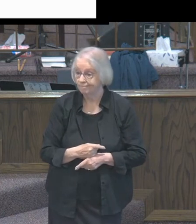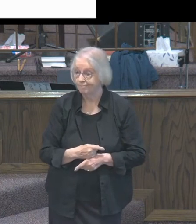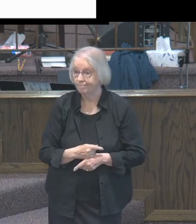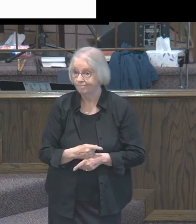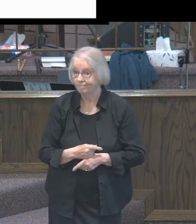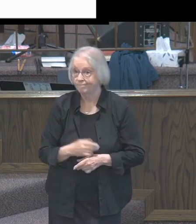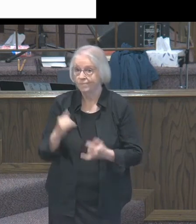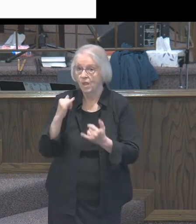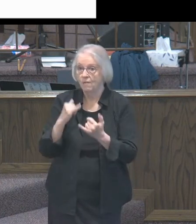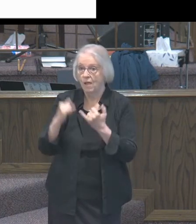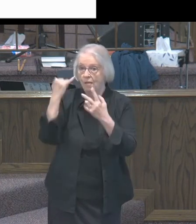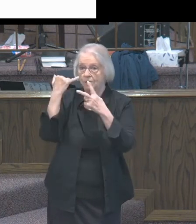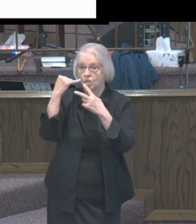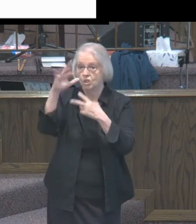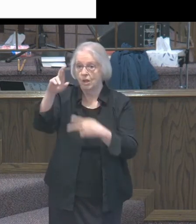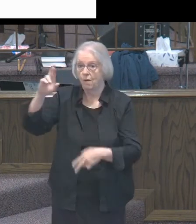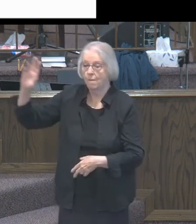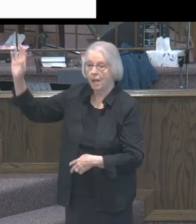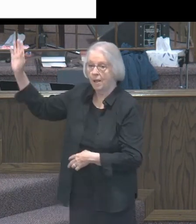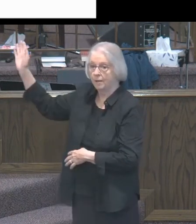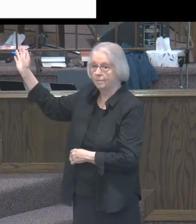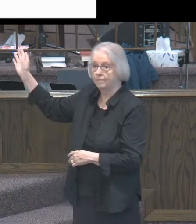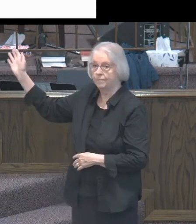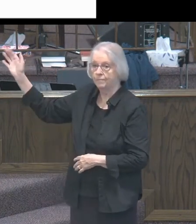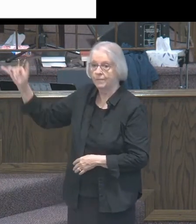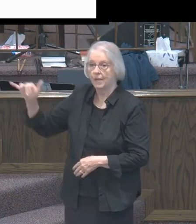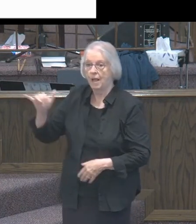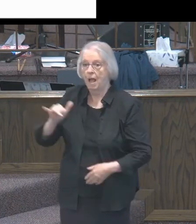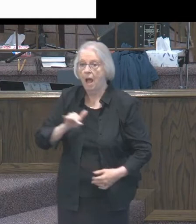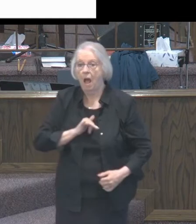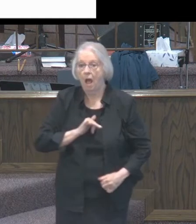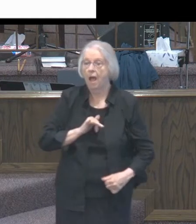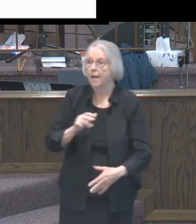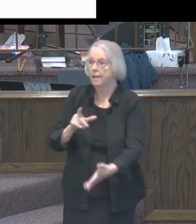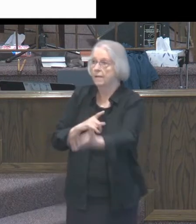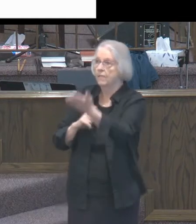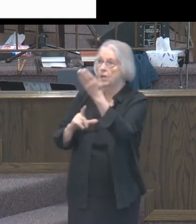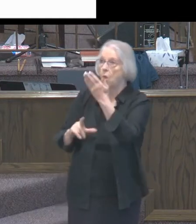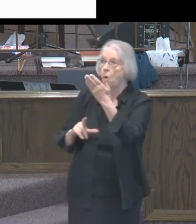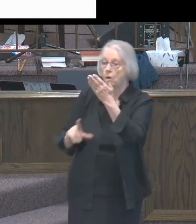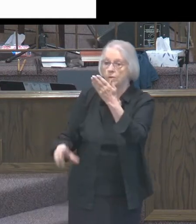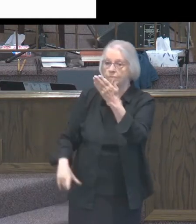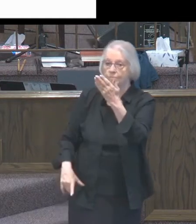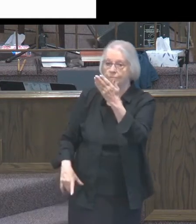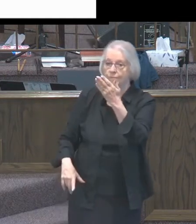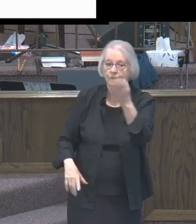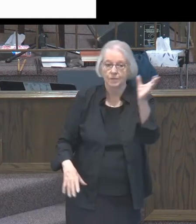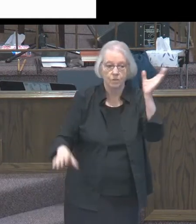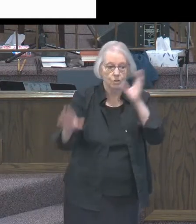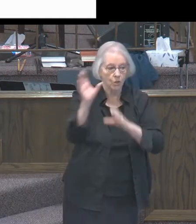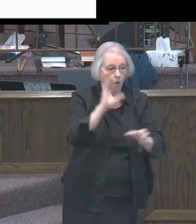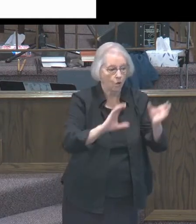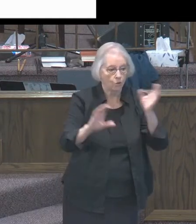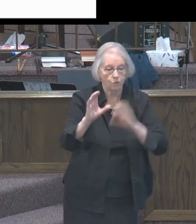Finally, Jeremiah 17:10. "I, the Lord," oh no. What am I doing? What is he doing? He's